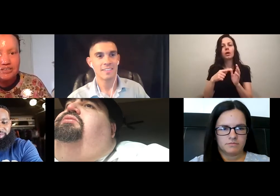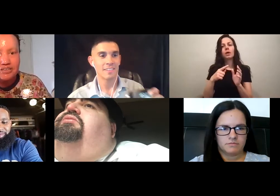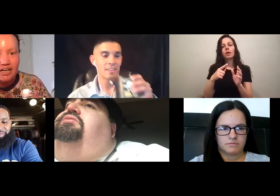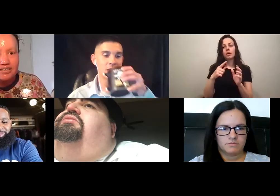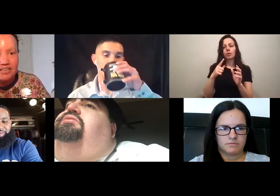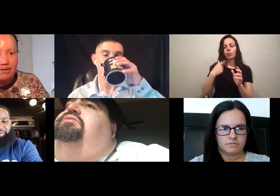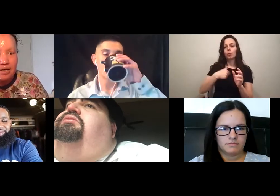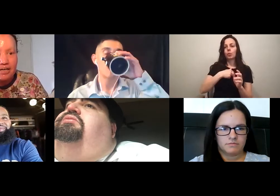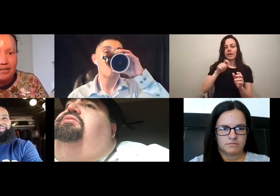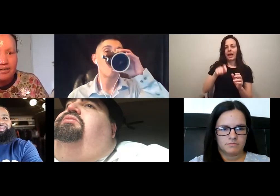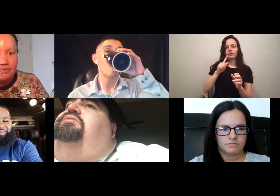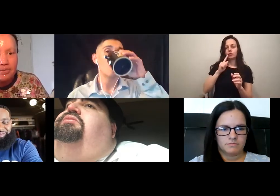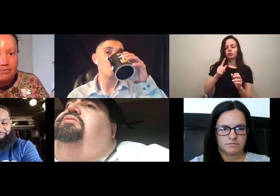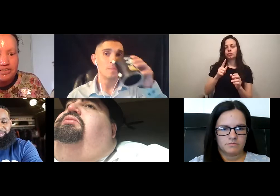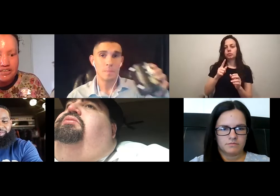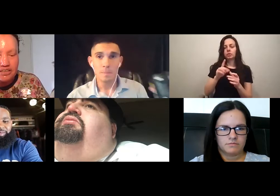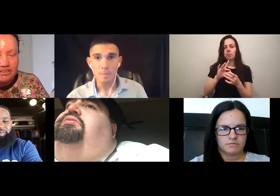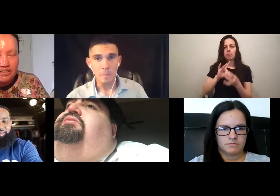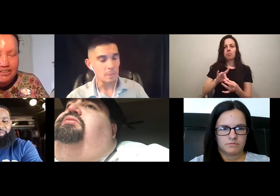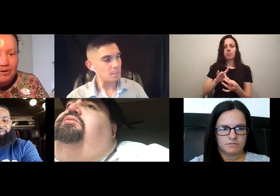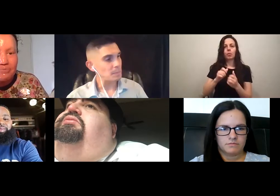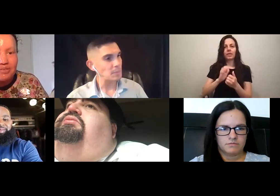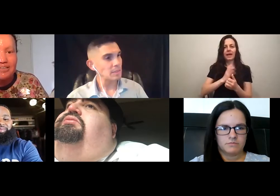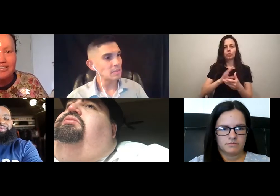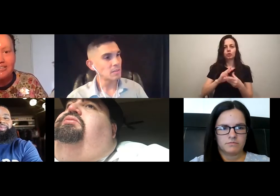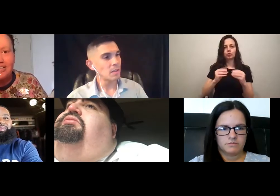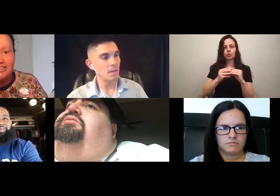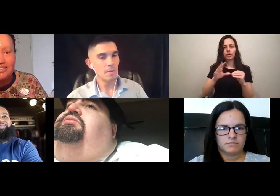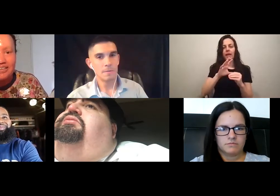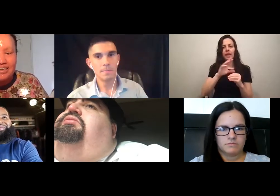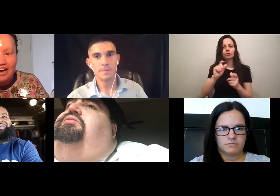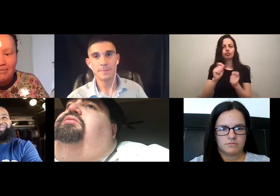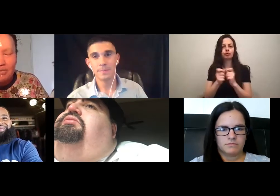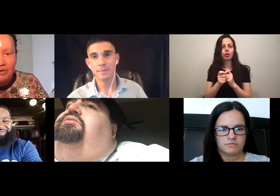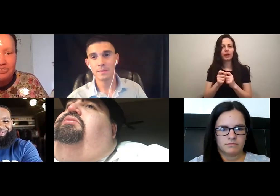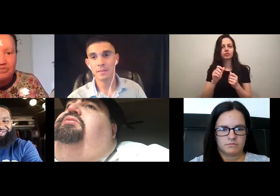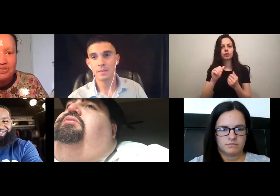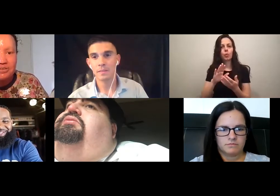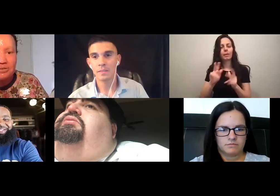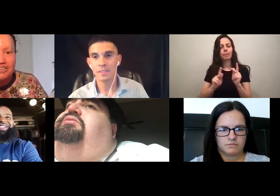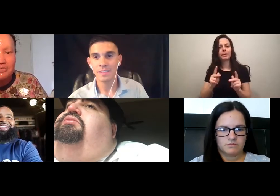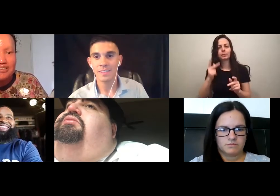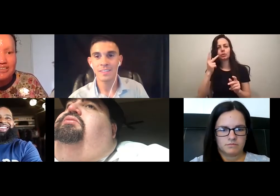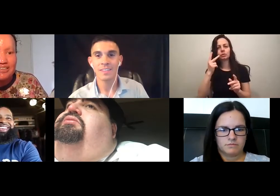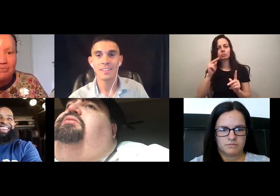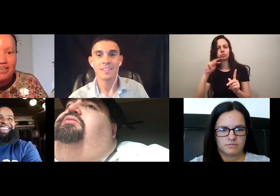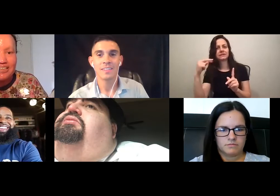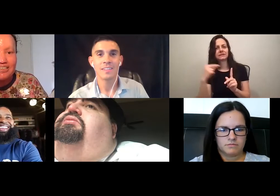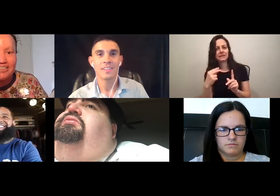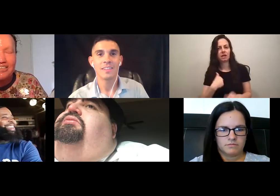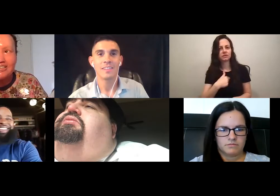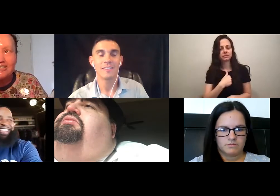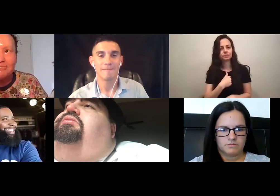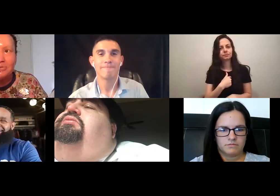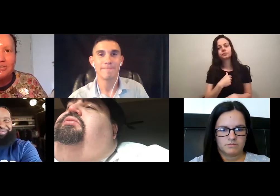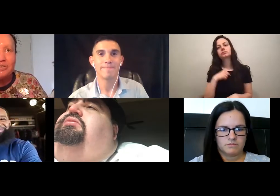to change that way that people see us. I hope that isn't hurtful to you, Wes, because that's not my